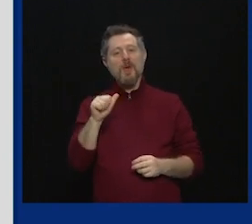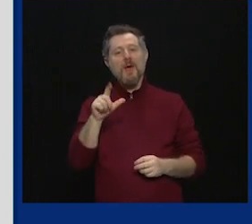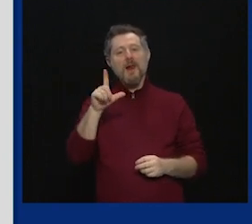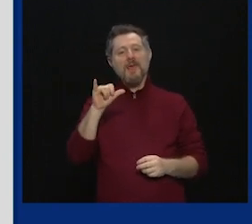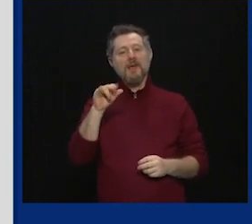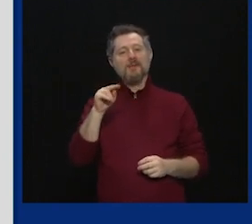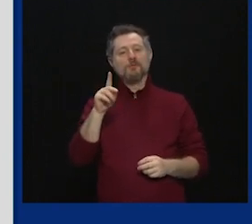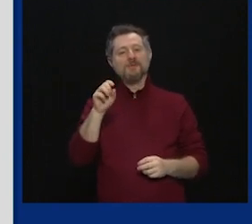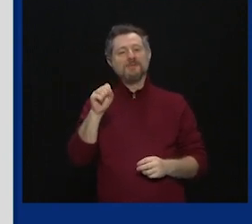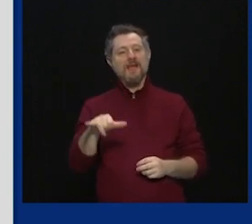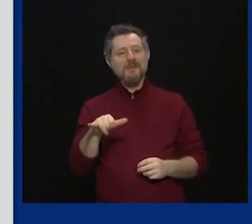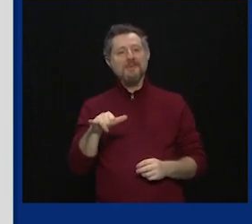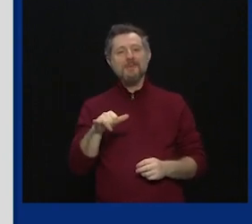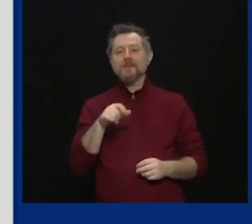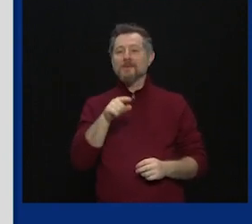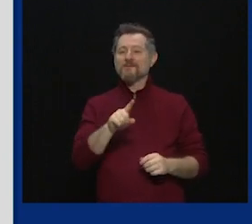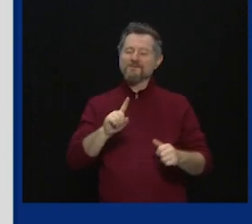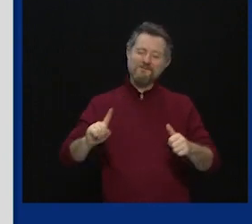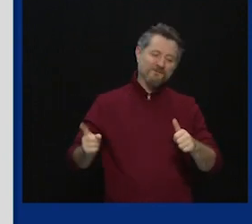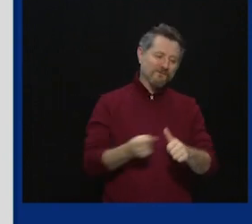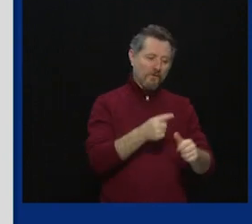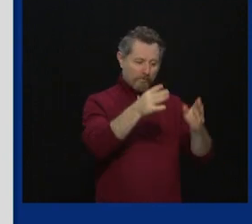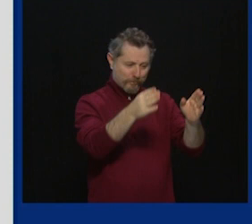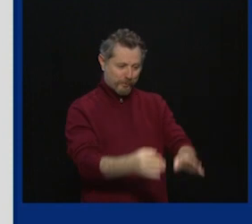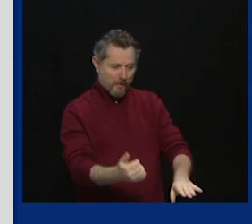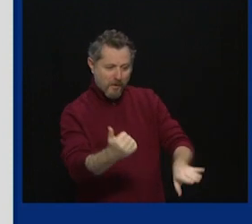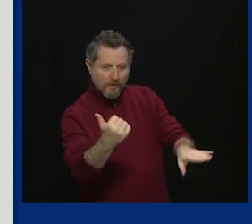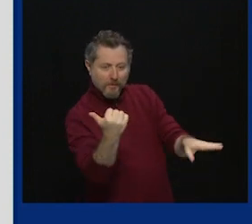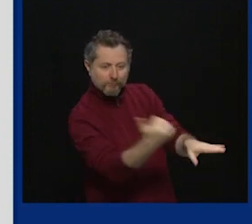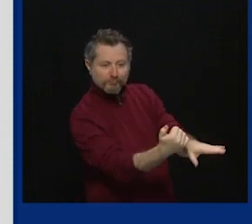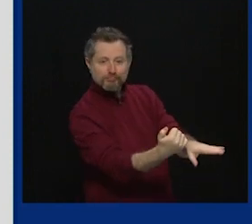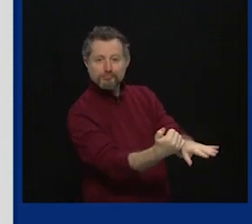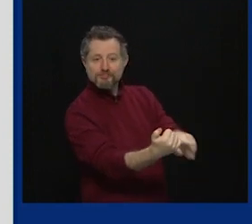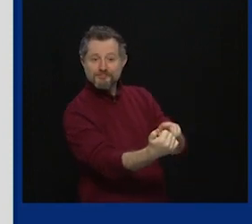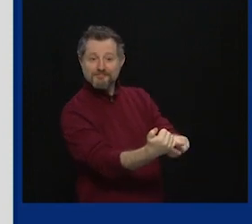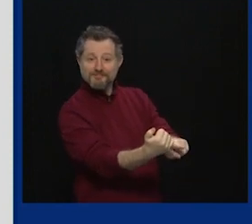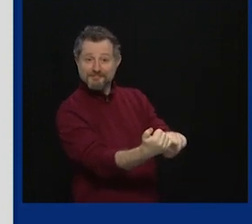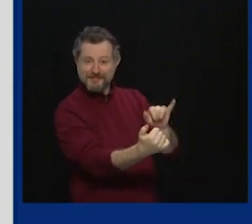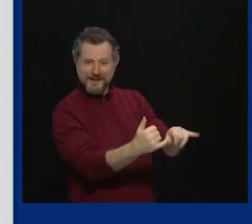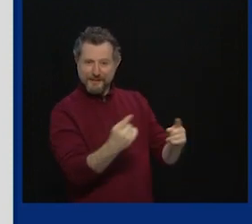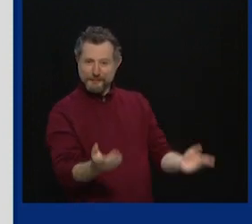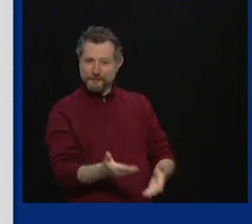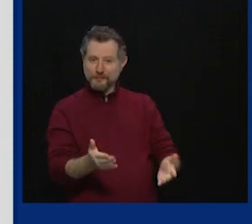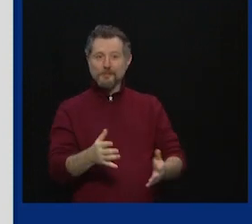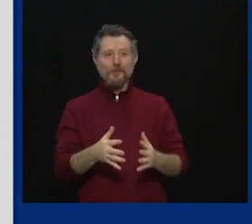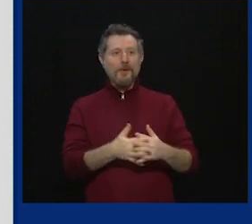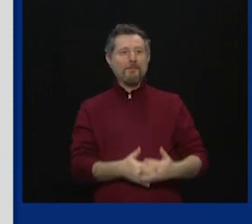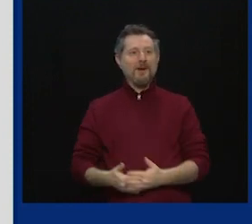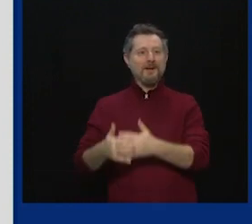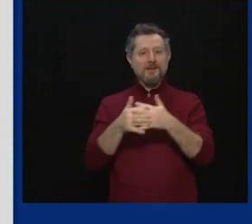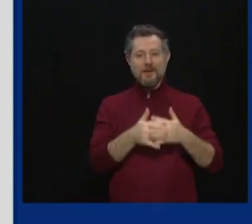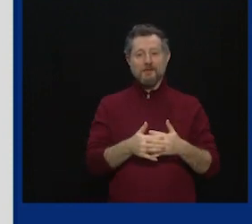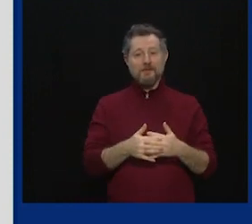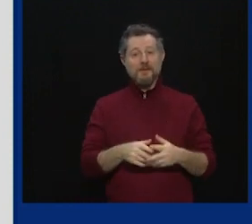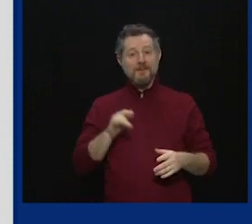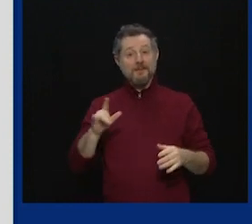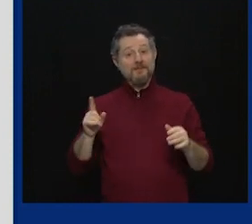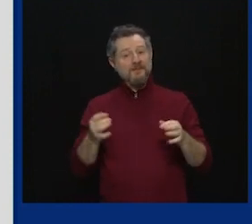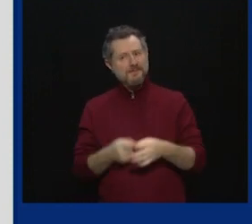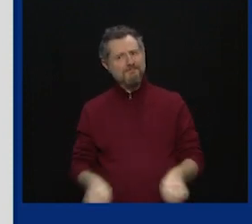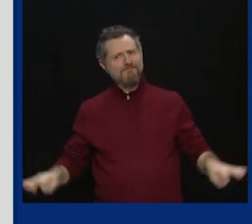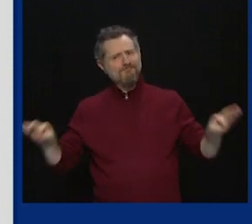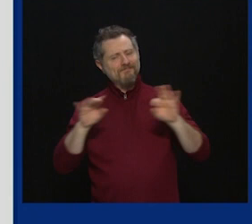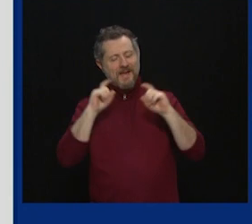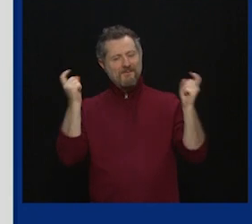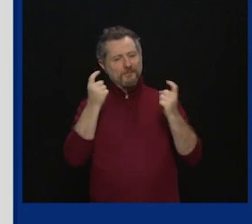in our state. The first one in the U.S. was done right here in New York State. This is a significant anniversary. And to all of us who are watching this